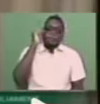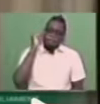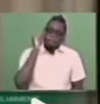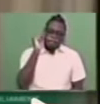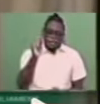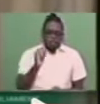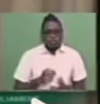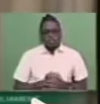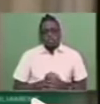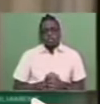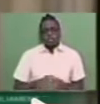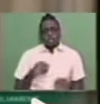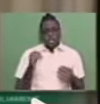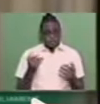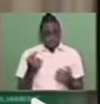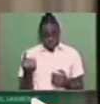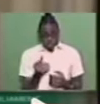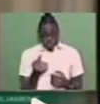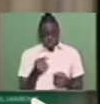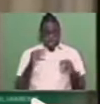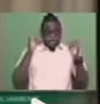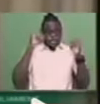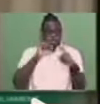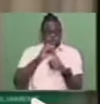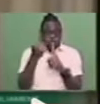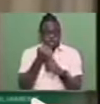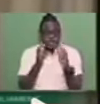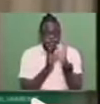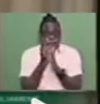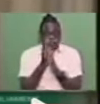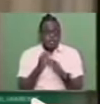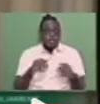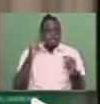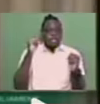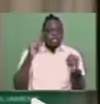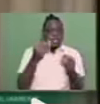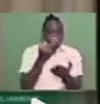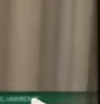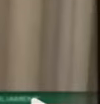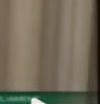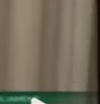of Finance is not reaching the people who are most in need. It is not helping.